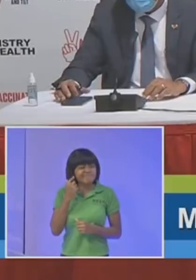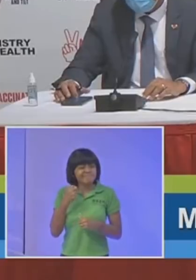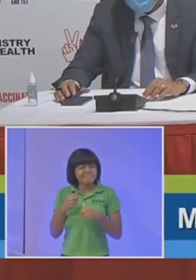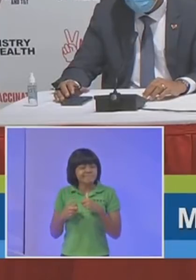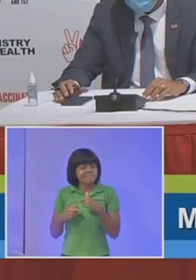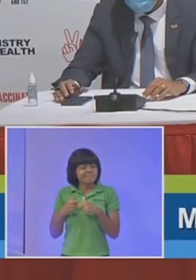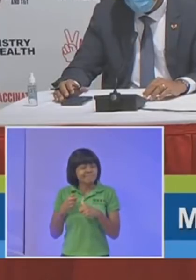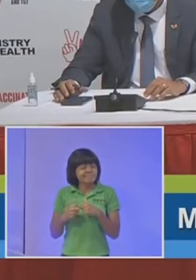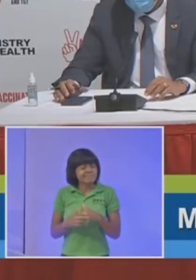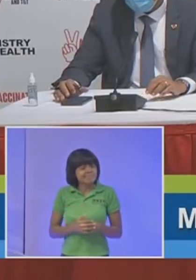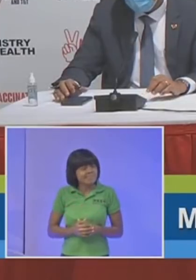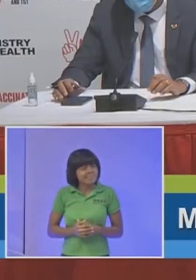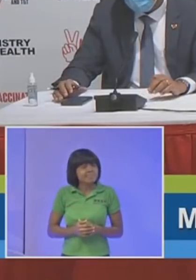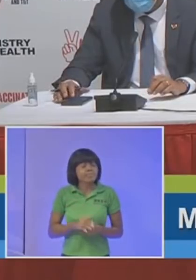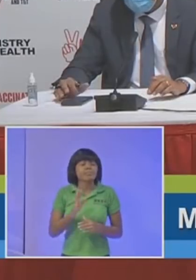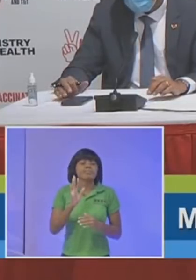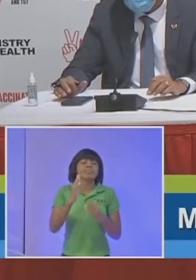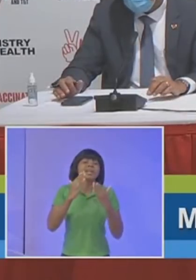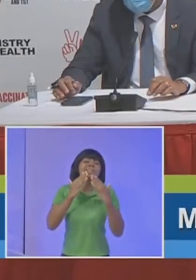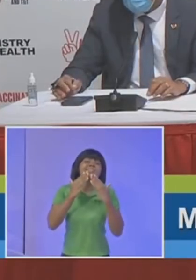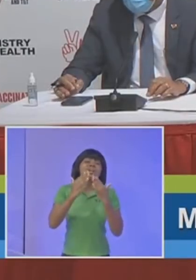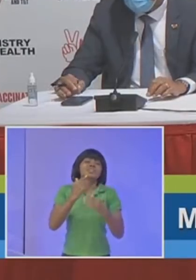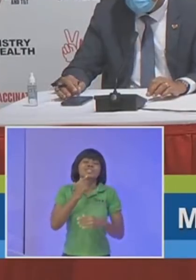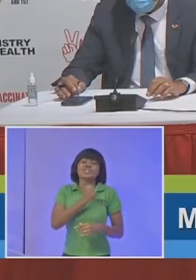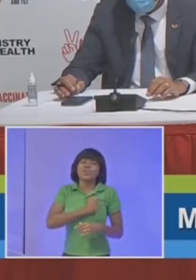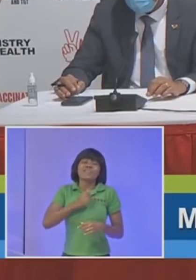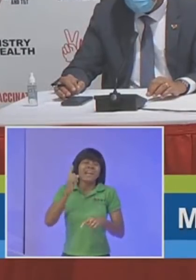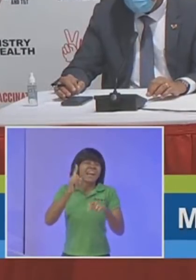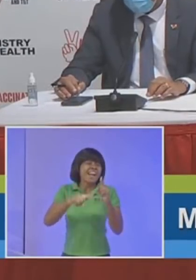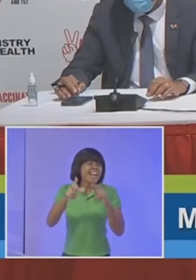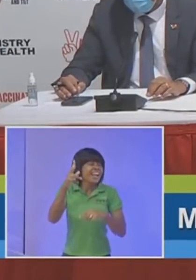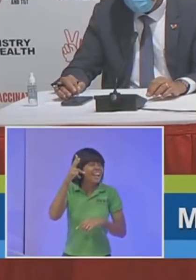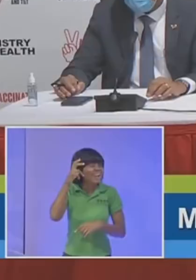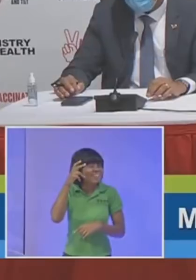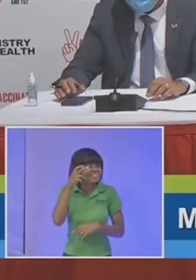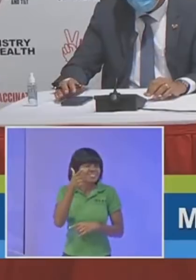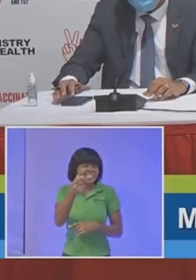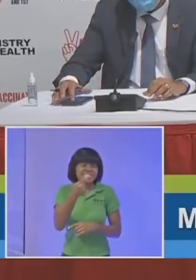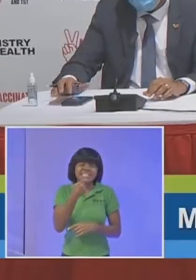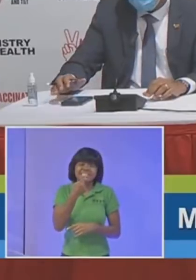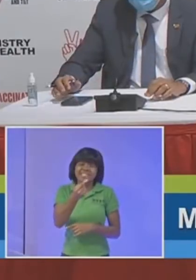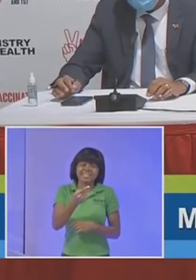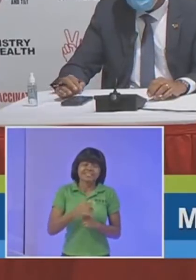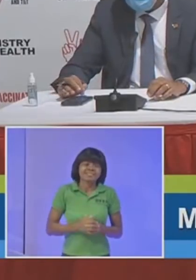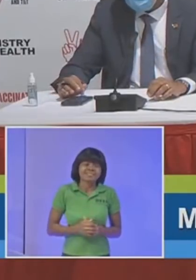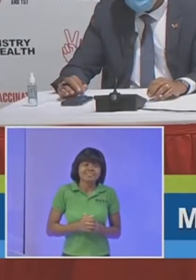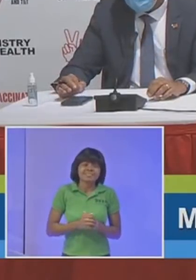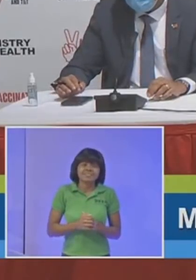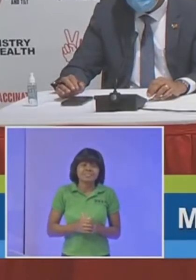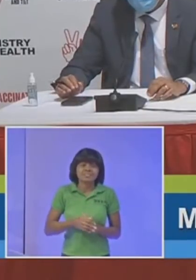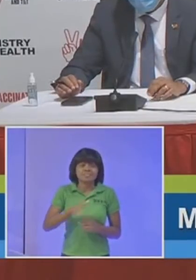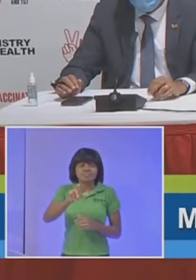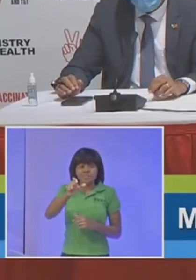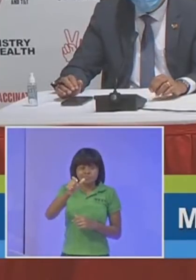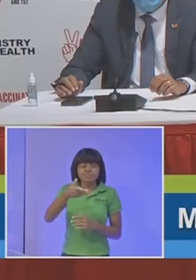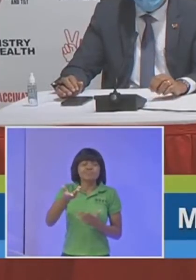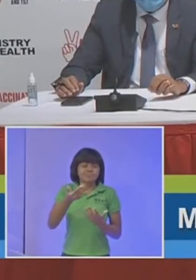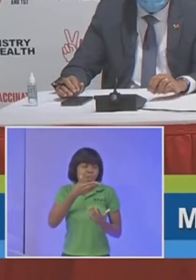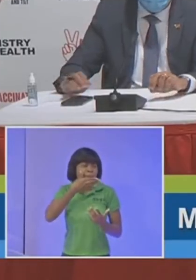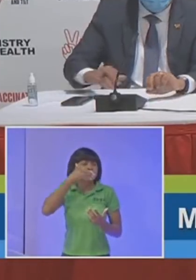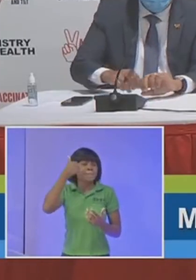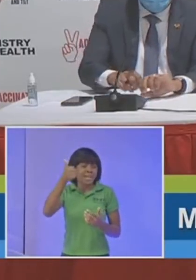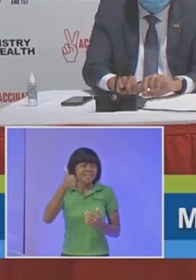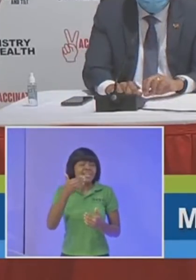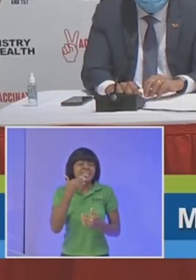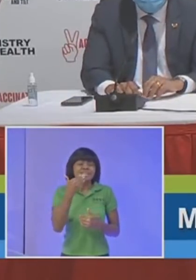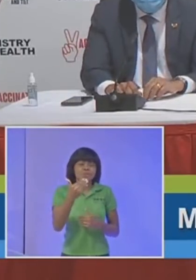Brown, can you raise your volume of your voice just a tad? We're having a little All right, I apologize. You're hearing me now? Much better. Thank you so